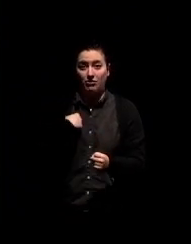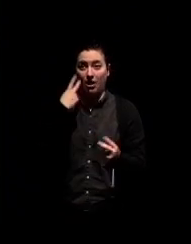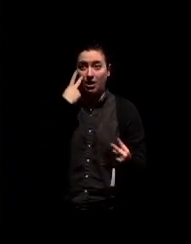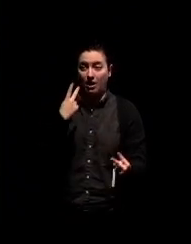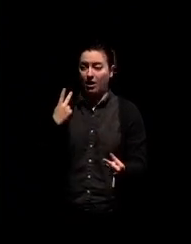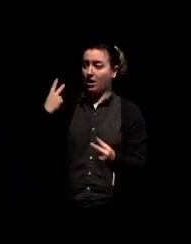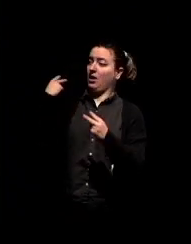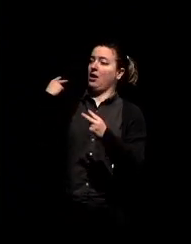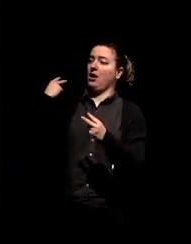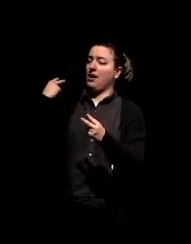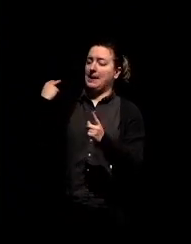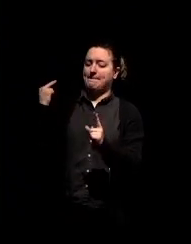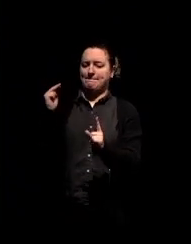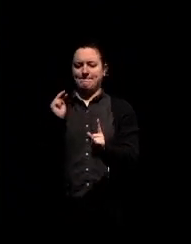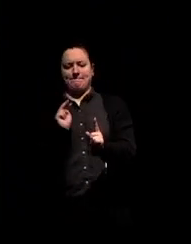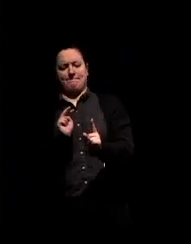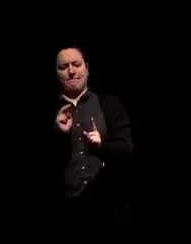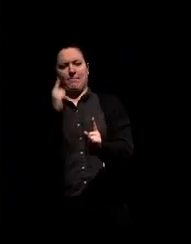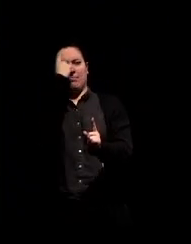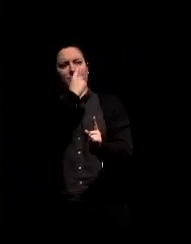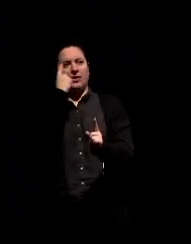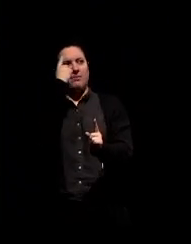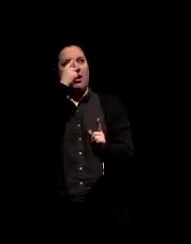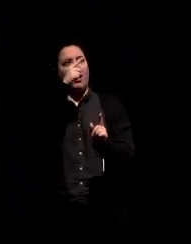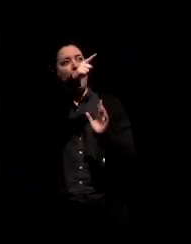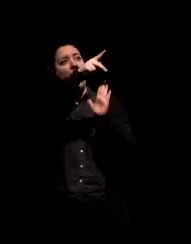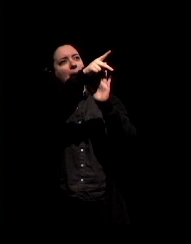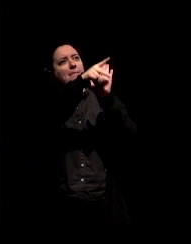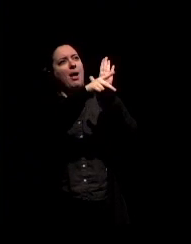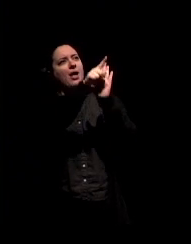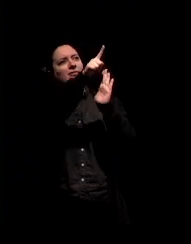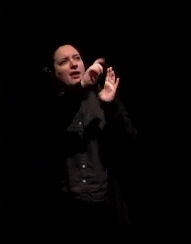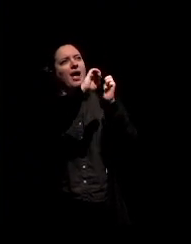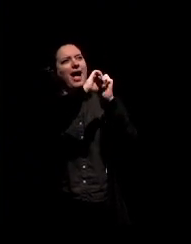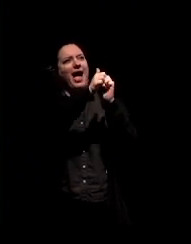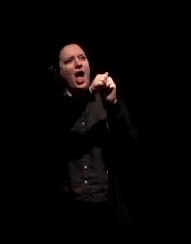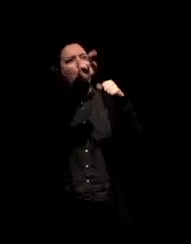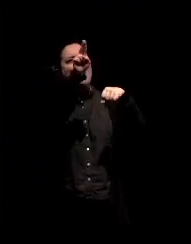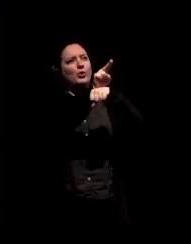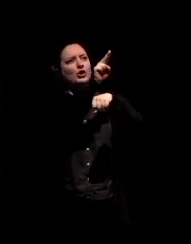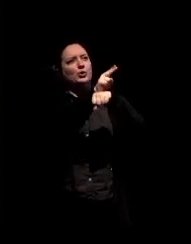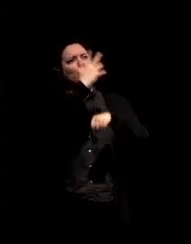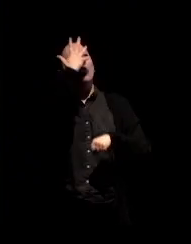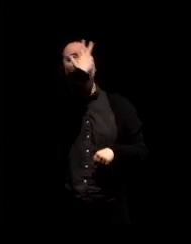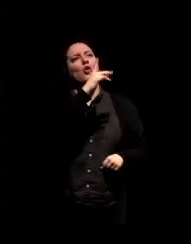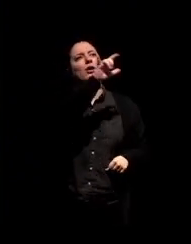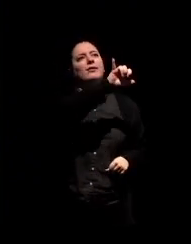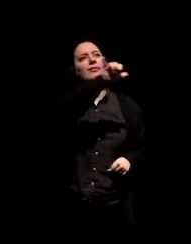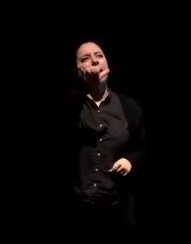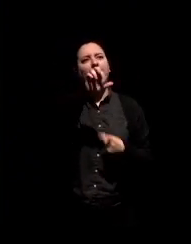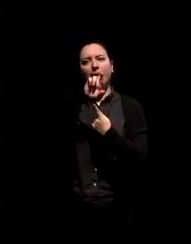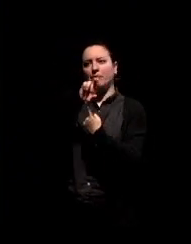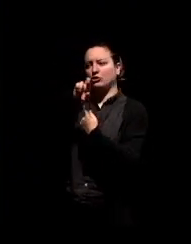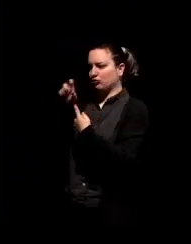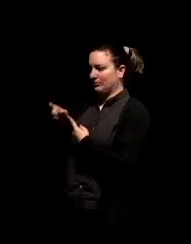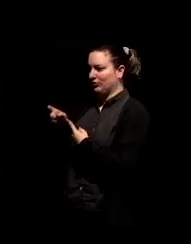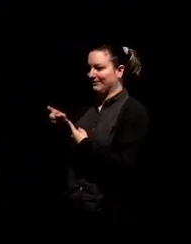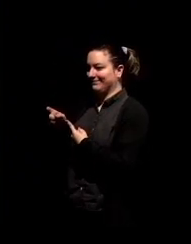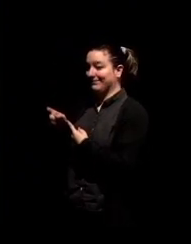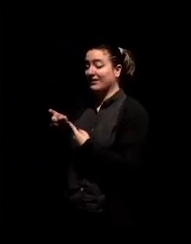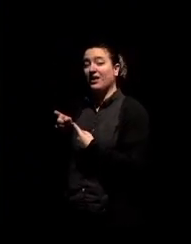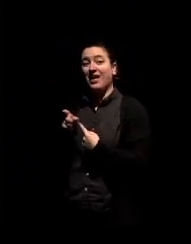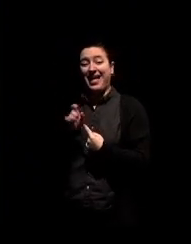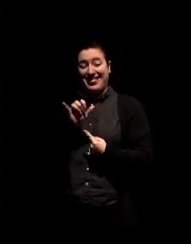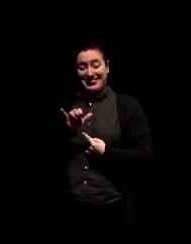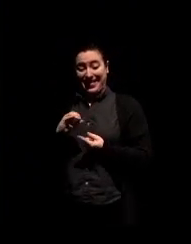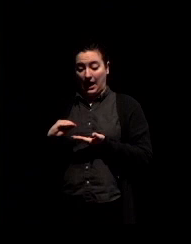do we use policy as a prescription for LGBTQ population health. Maybe it's time to increase the dosage. And